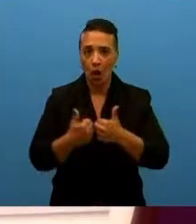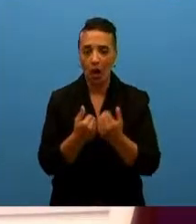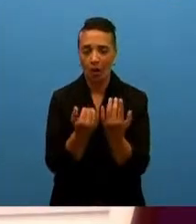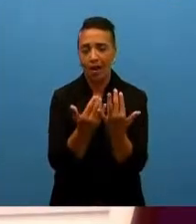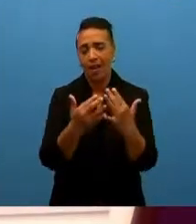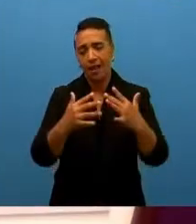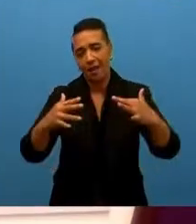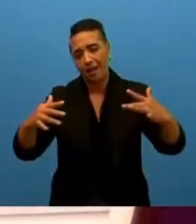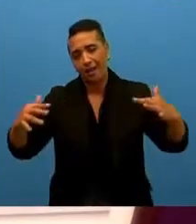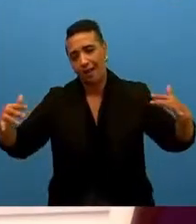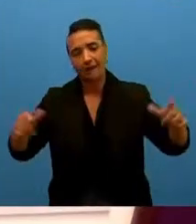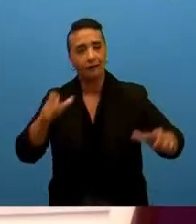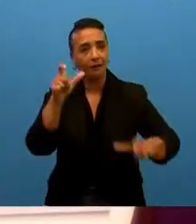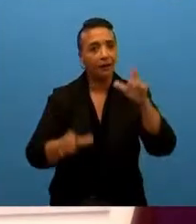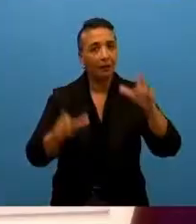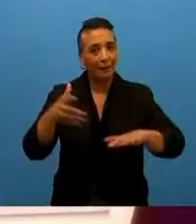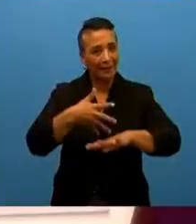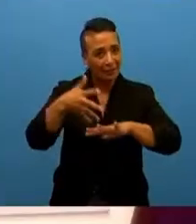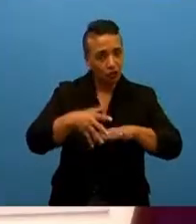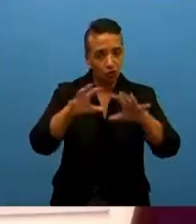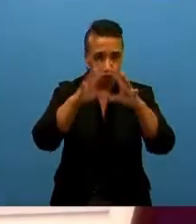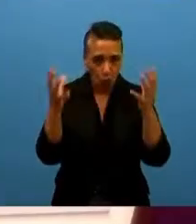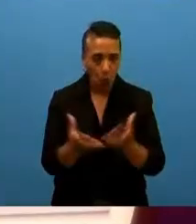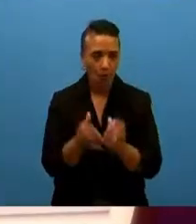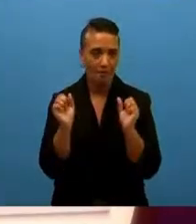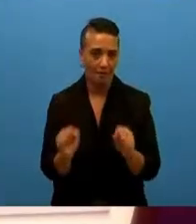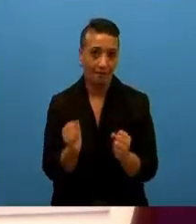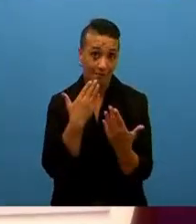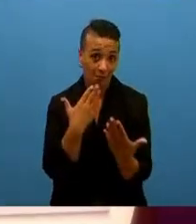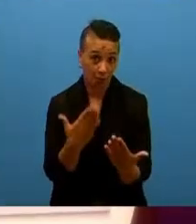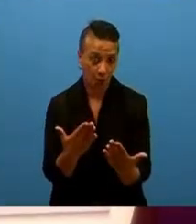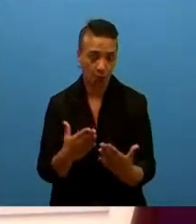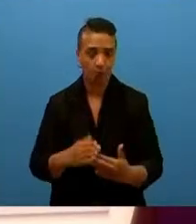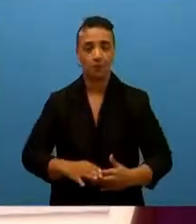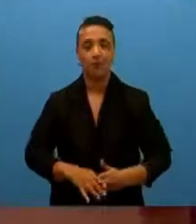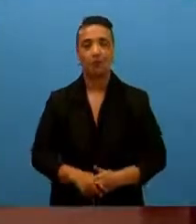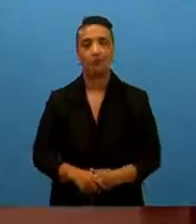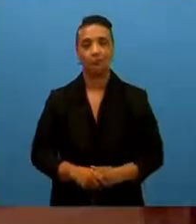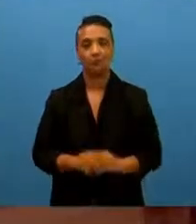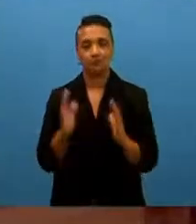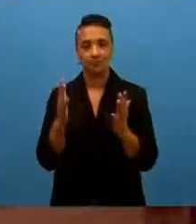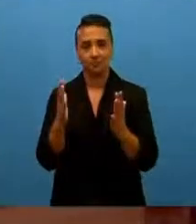plurality of indigenous peoples worldwide. Thank you.